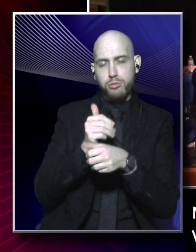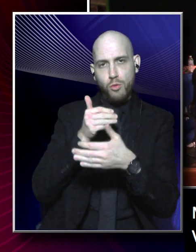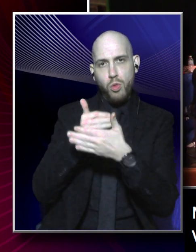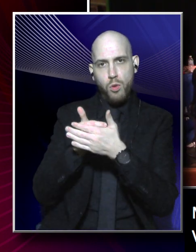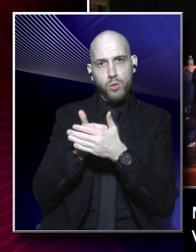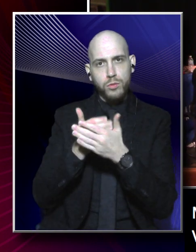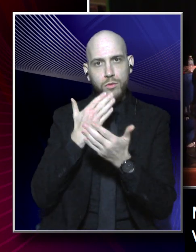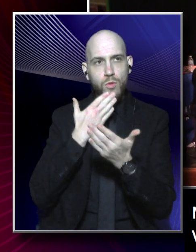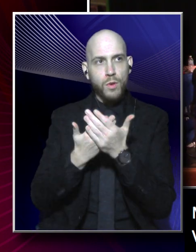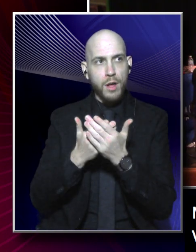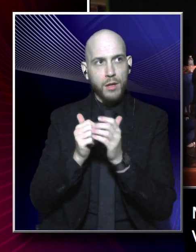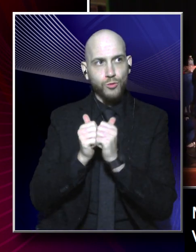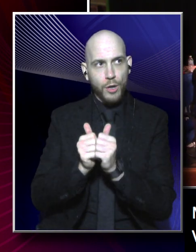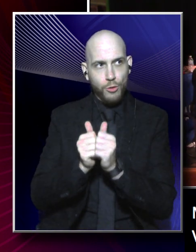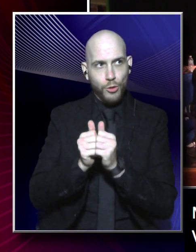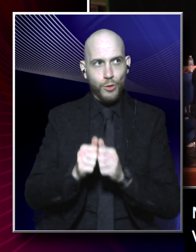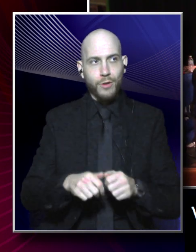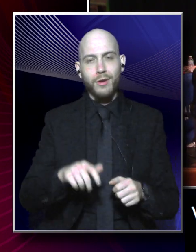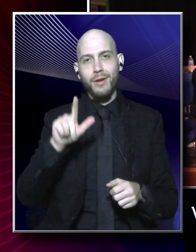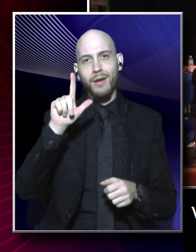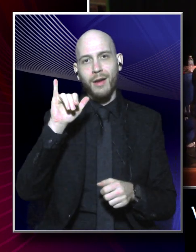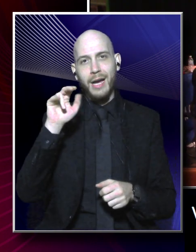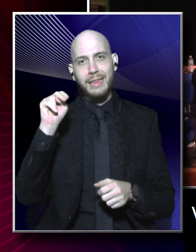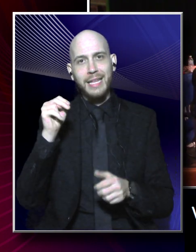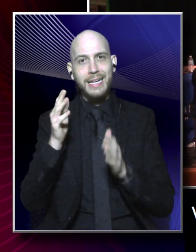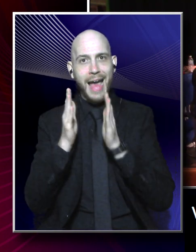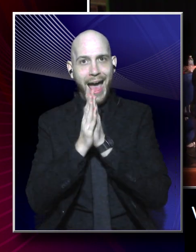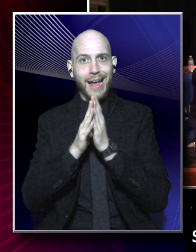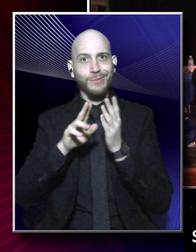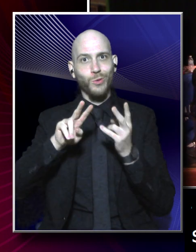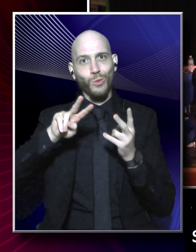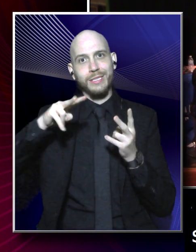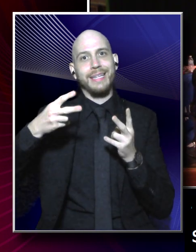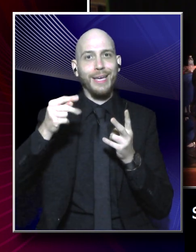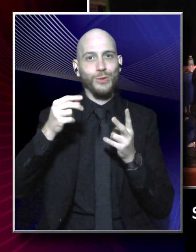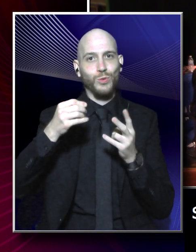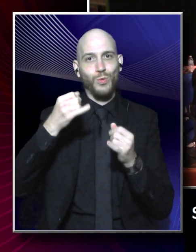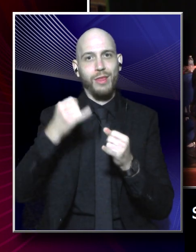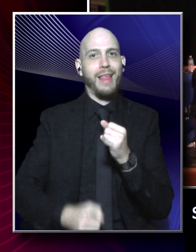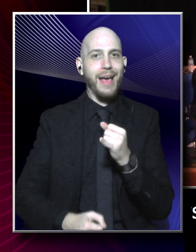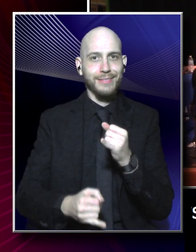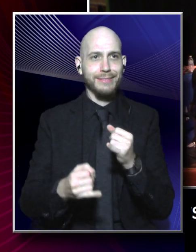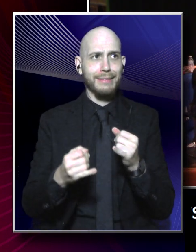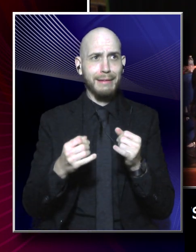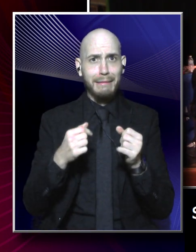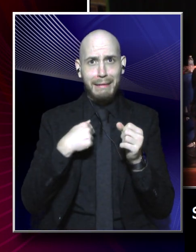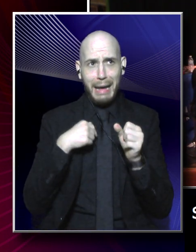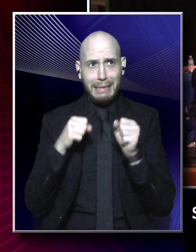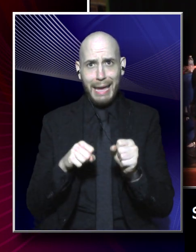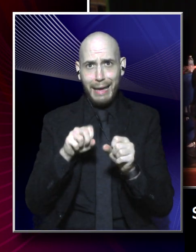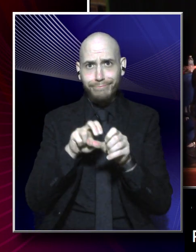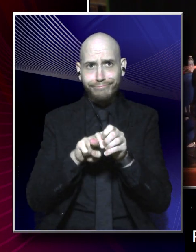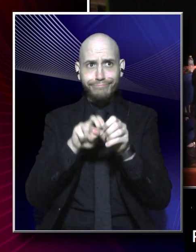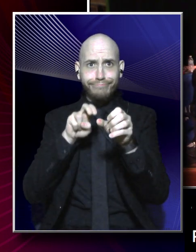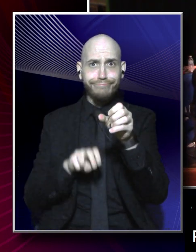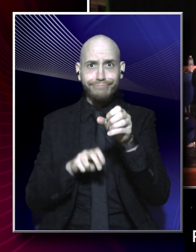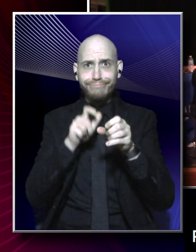By the way, she asked to go second to last. Yeah, and I still haven't decided. Can I recuse myself?